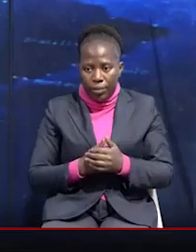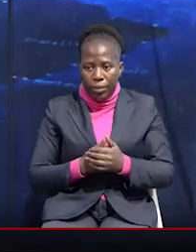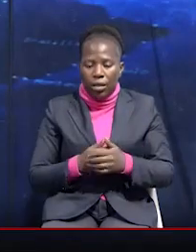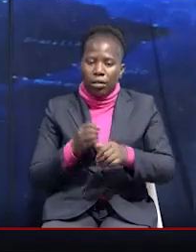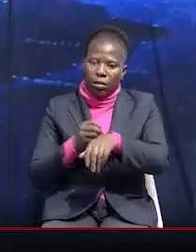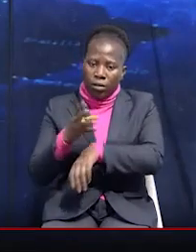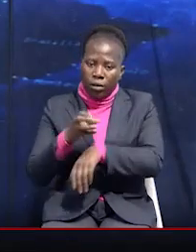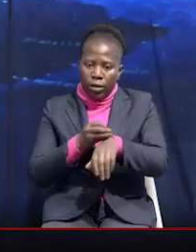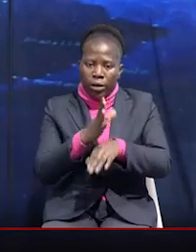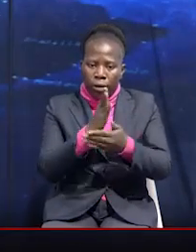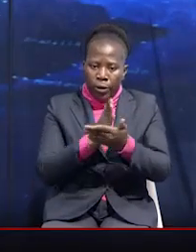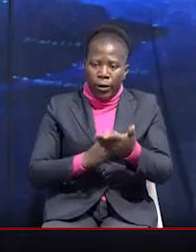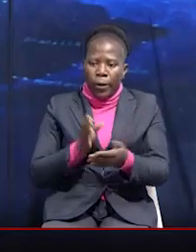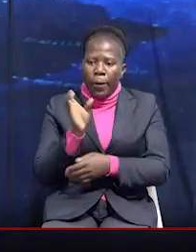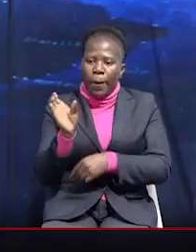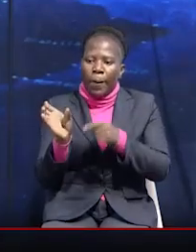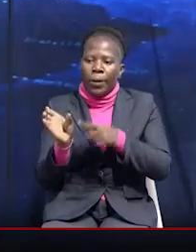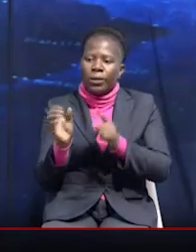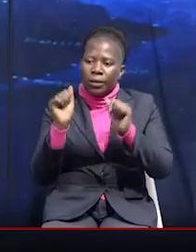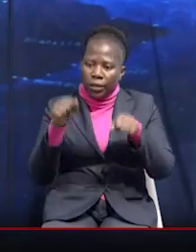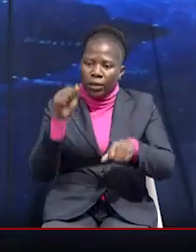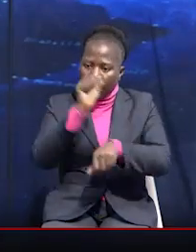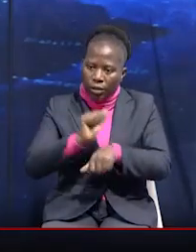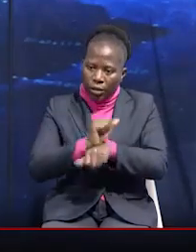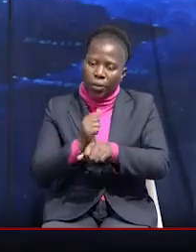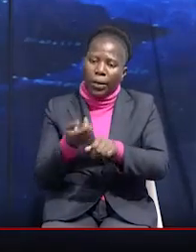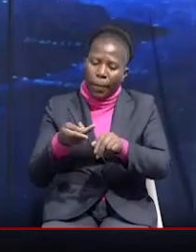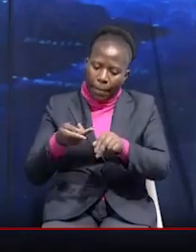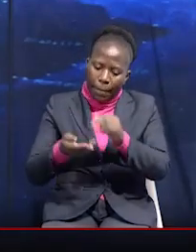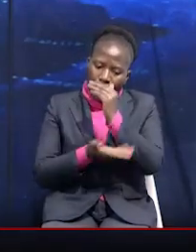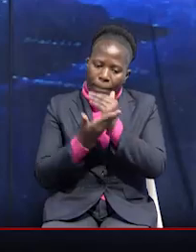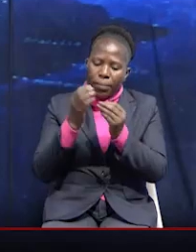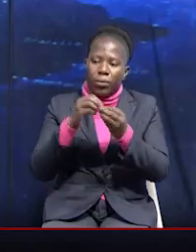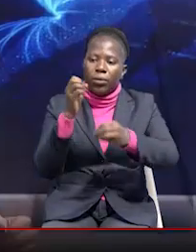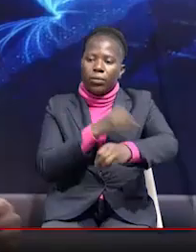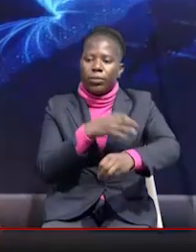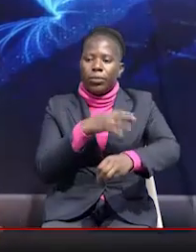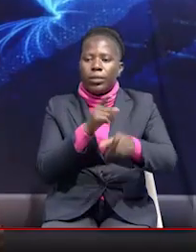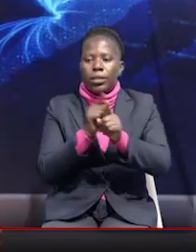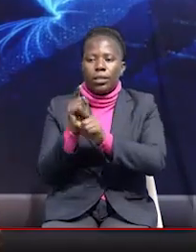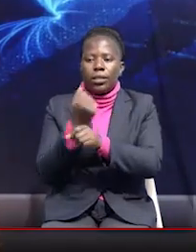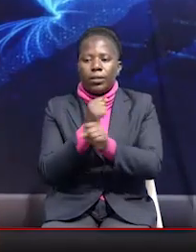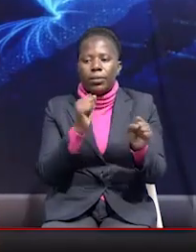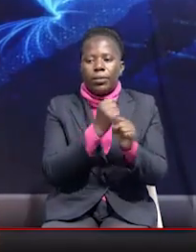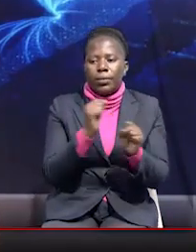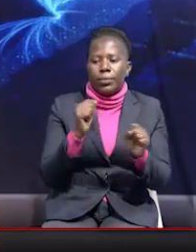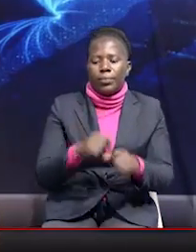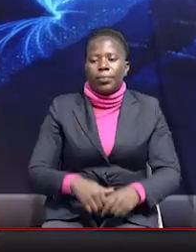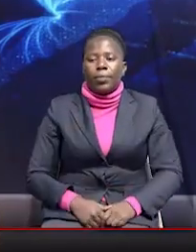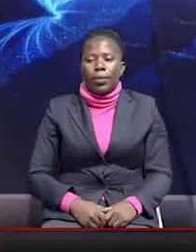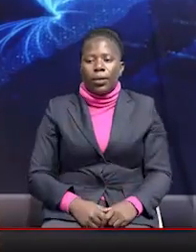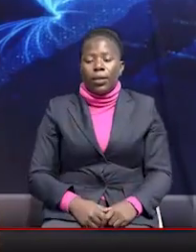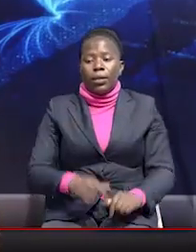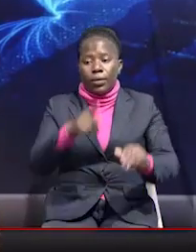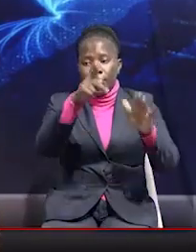the certain key sectors that should be able to work to boost investment and savings. I was going to go into that as well, because